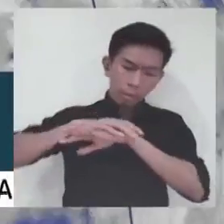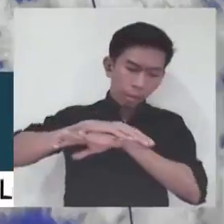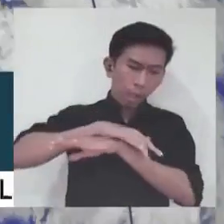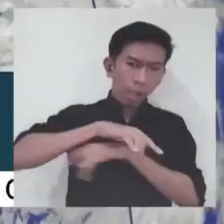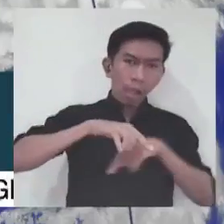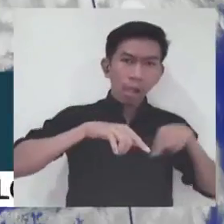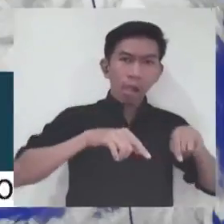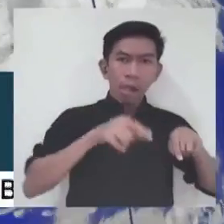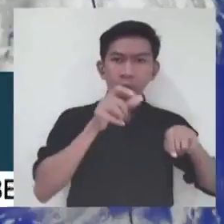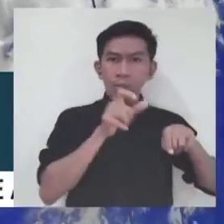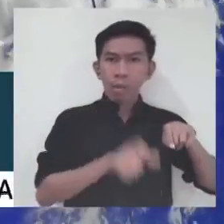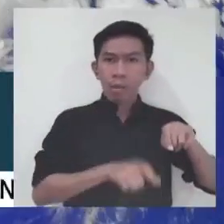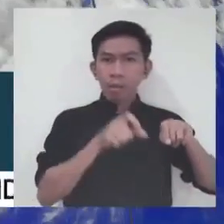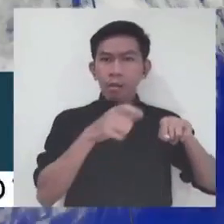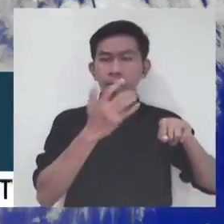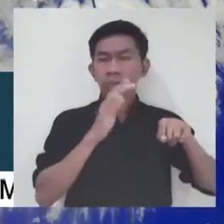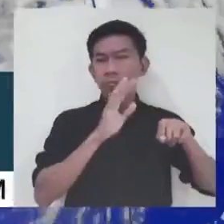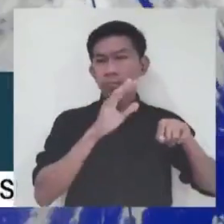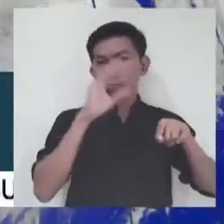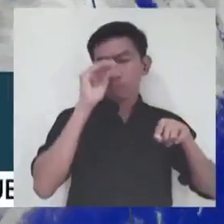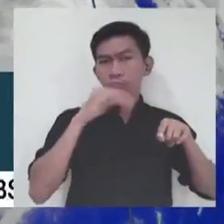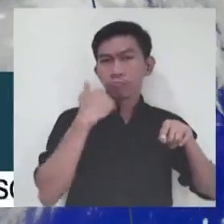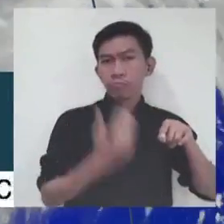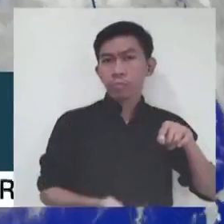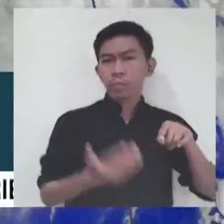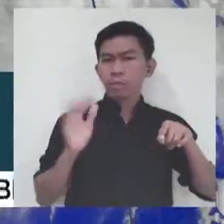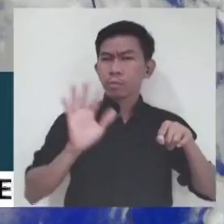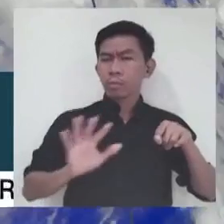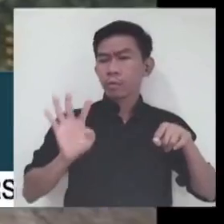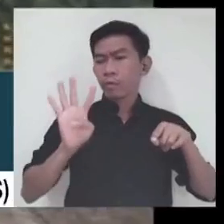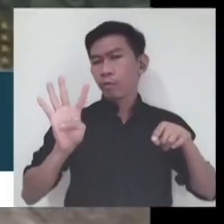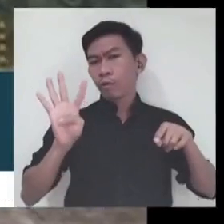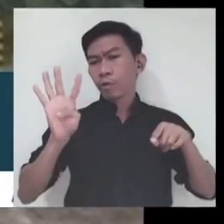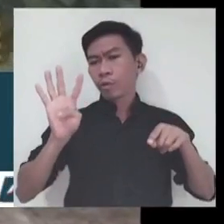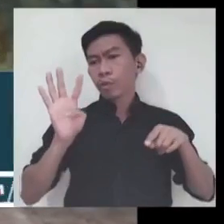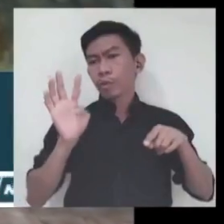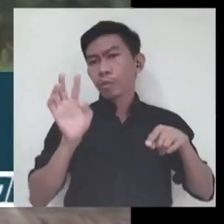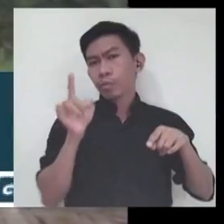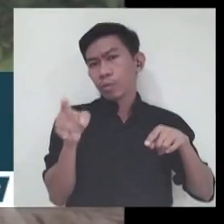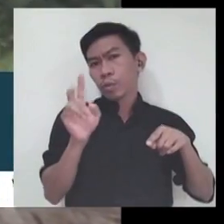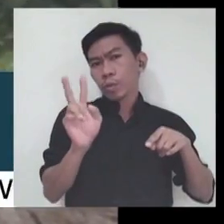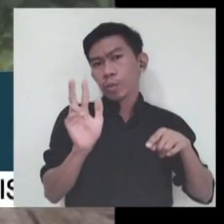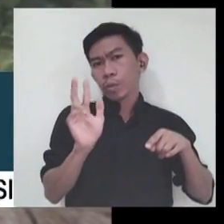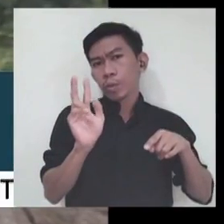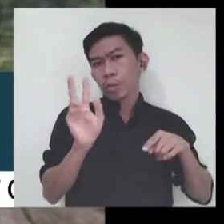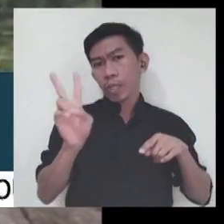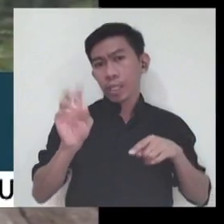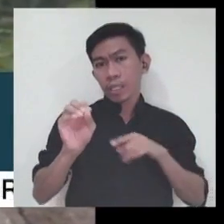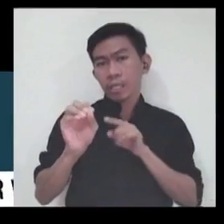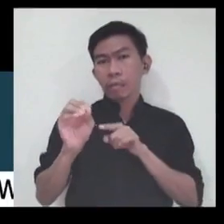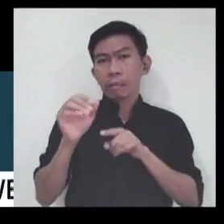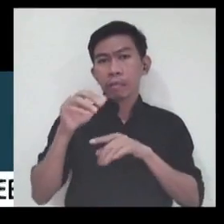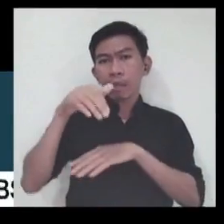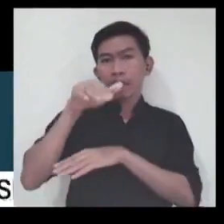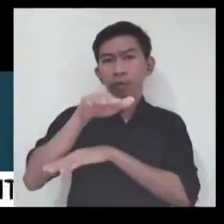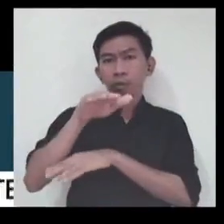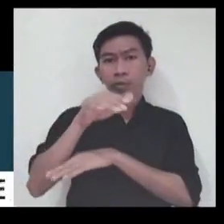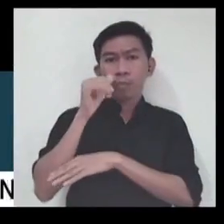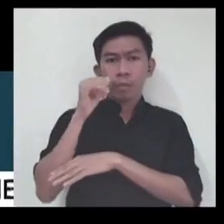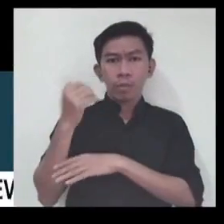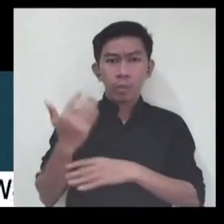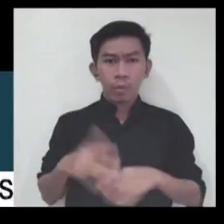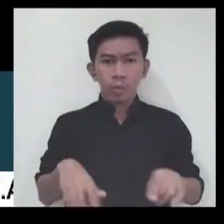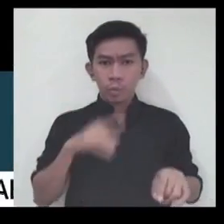Kalutit, Bontok around 4:20 p.m. yesterday. The 30-year-old victim was sheltering in a